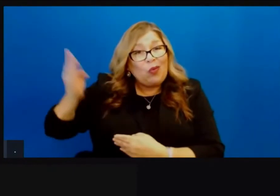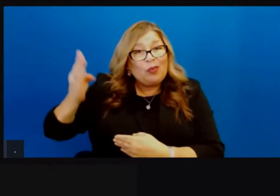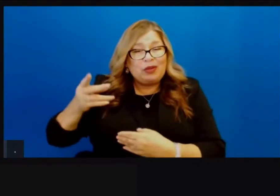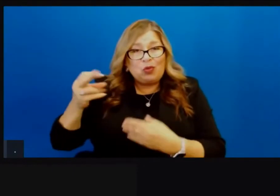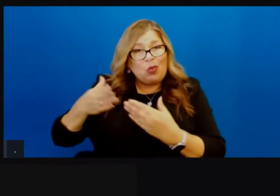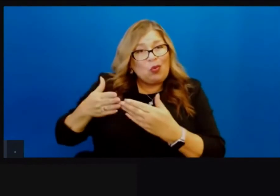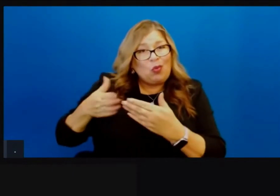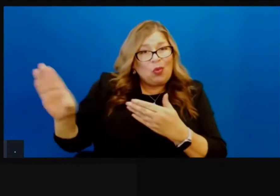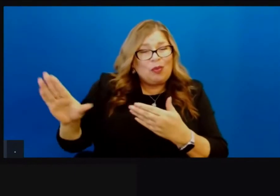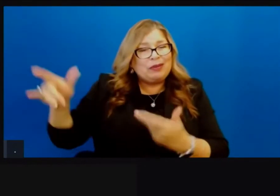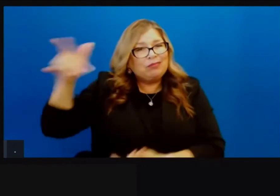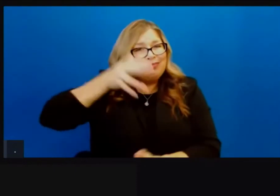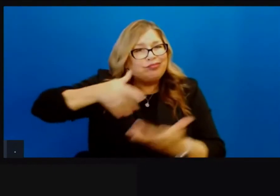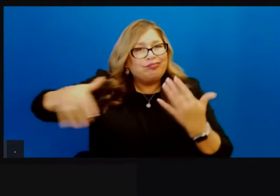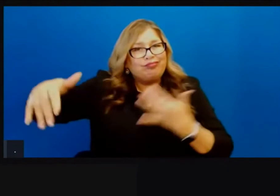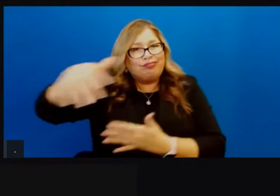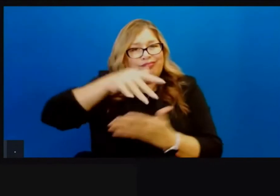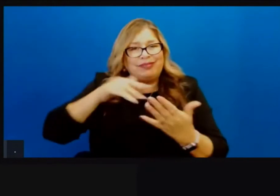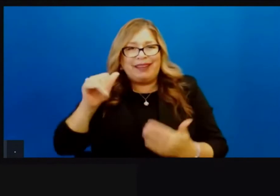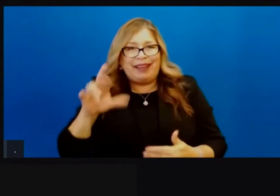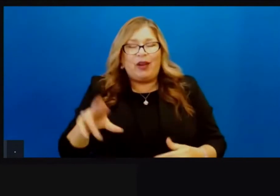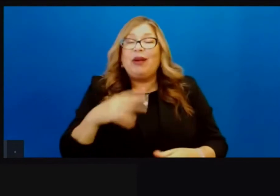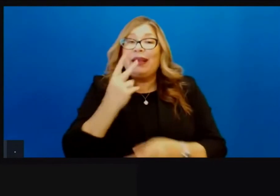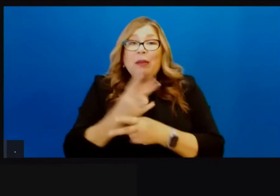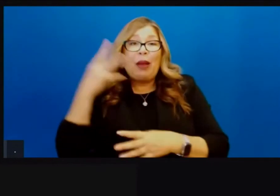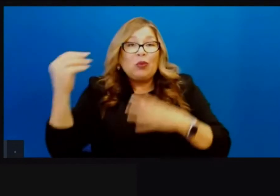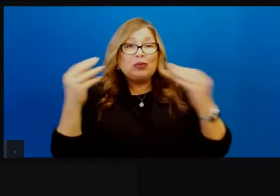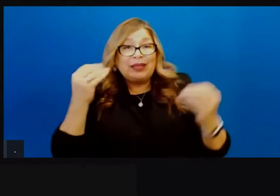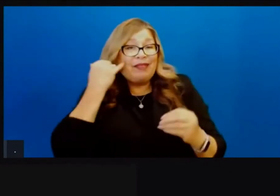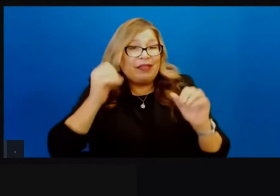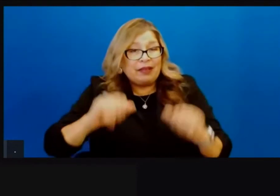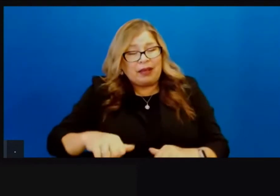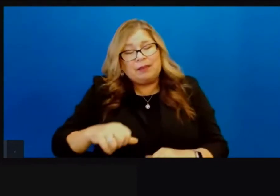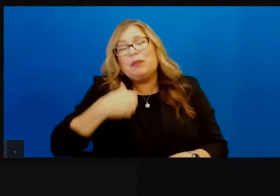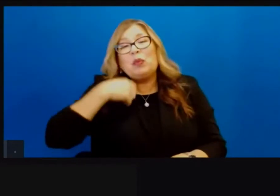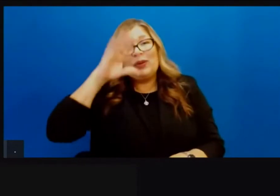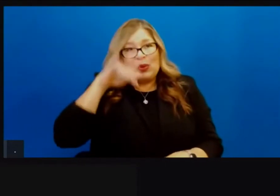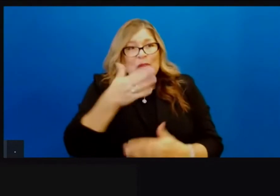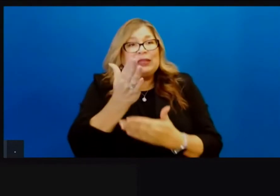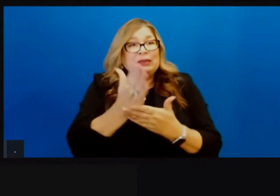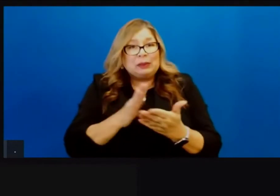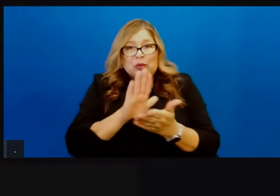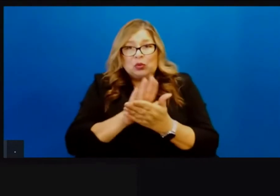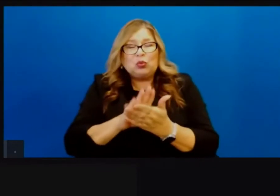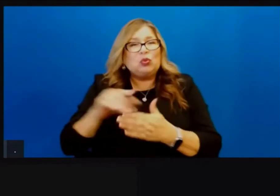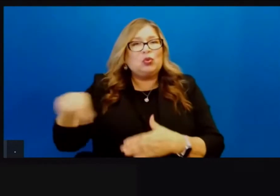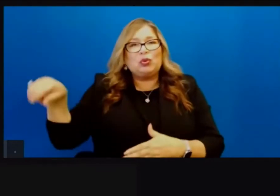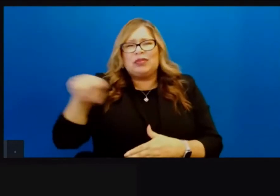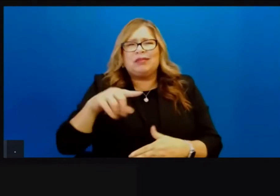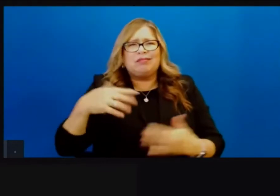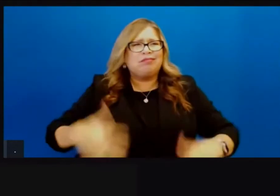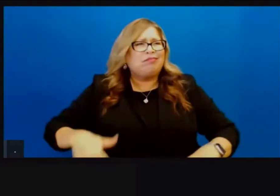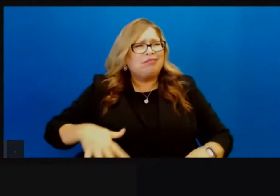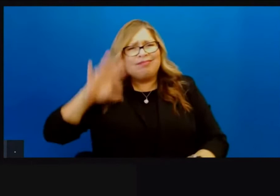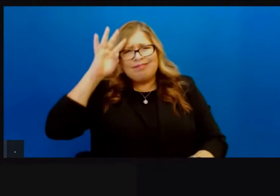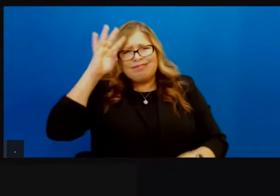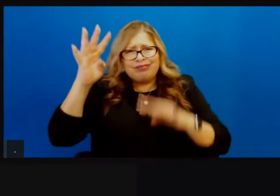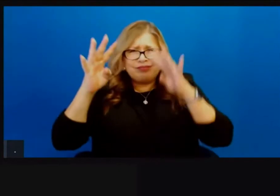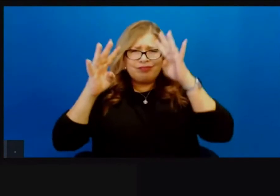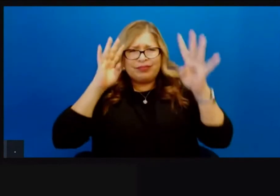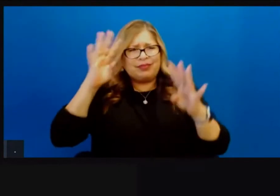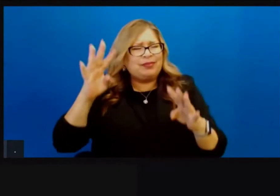outside for some of the reasons you've mentioned. And yes, we know a number of schools have really been innovative. They've come up with